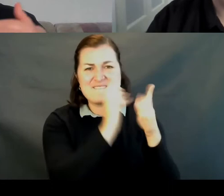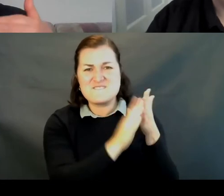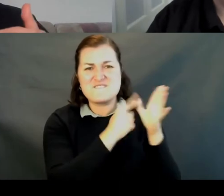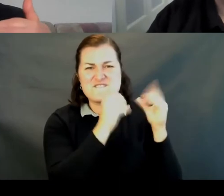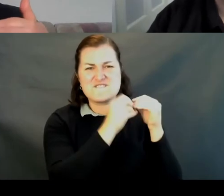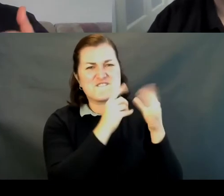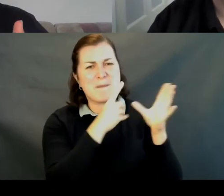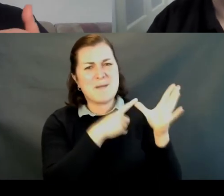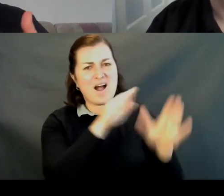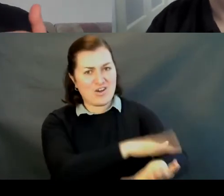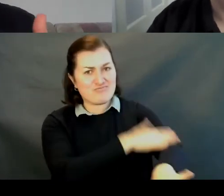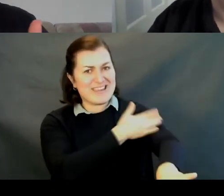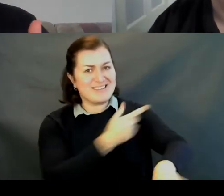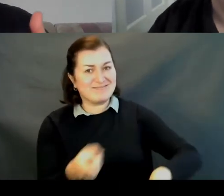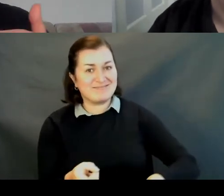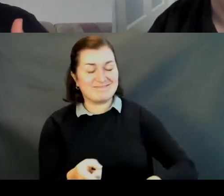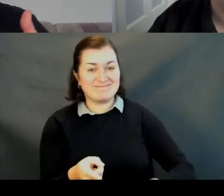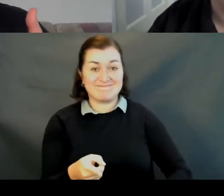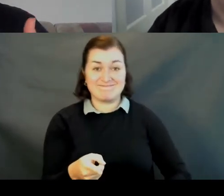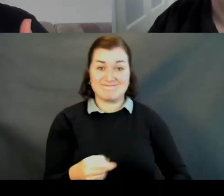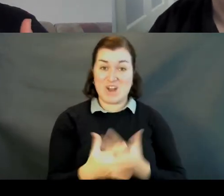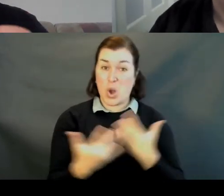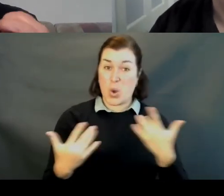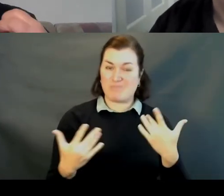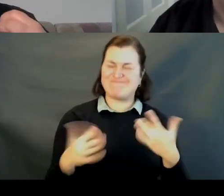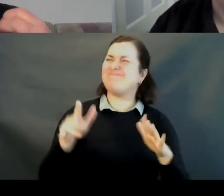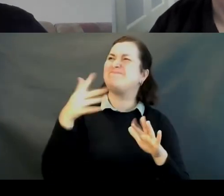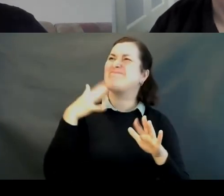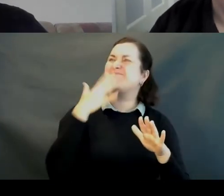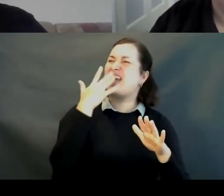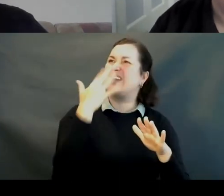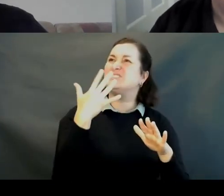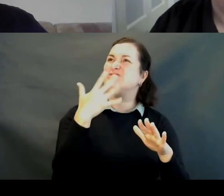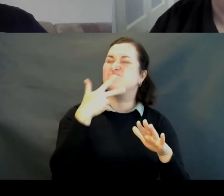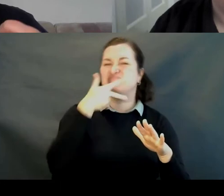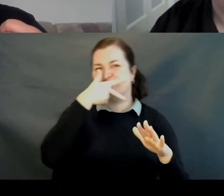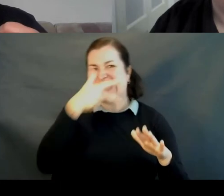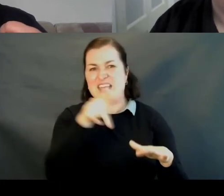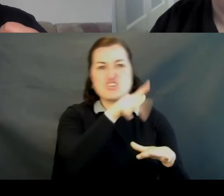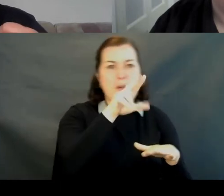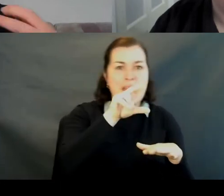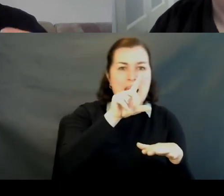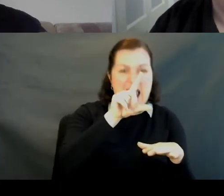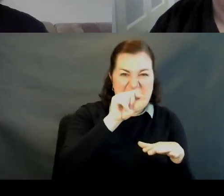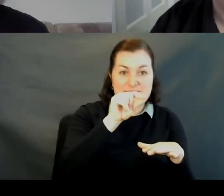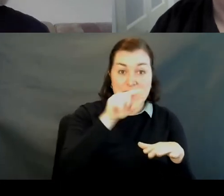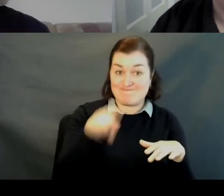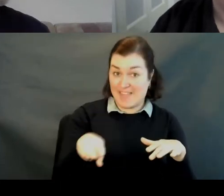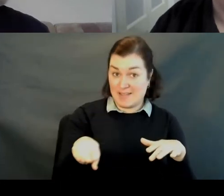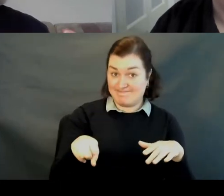lot of that was their first introduction. We're talking about 8 to 11-year-olds. Their first introduction of the